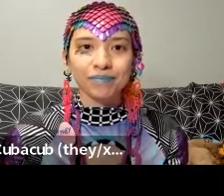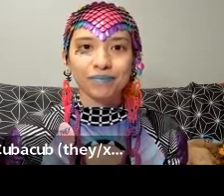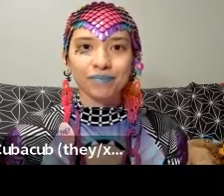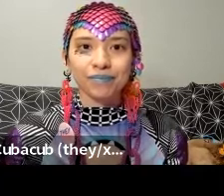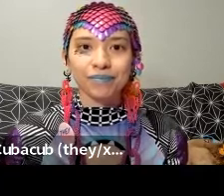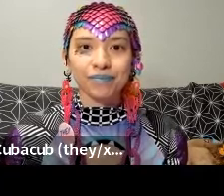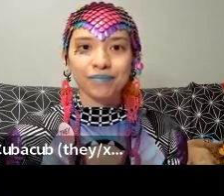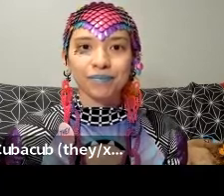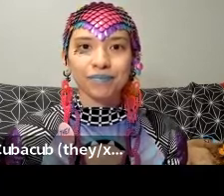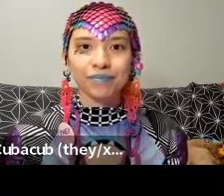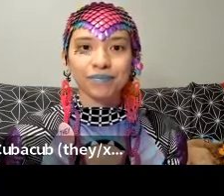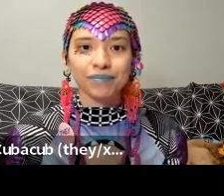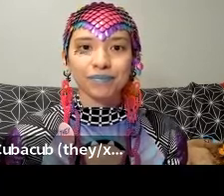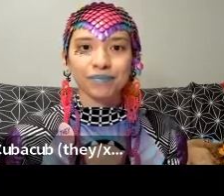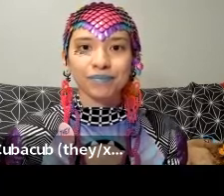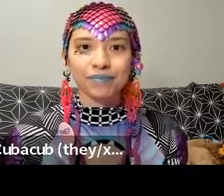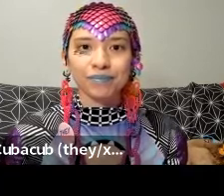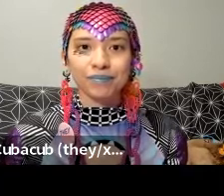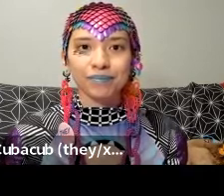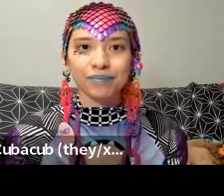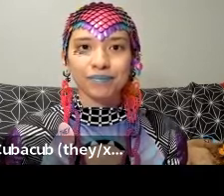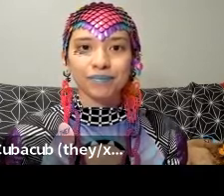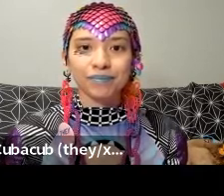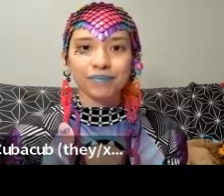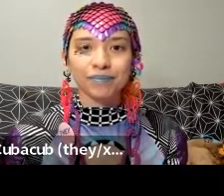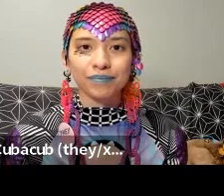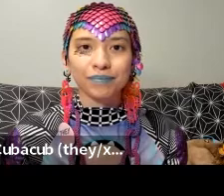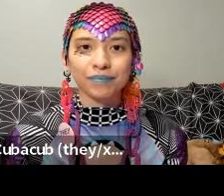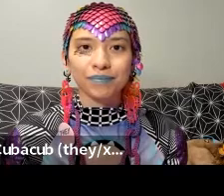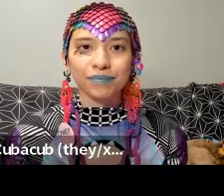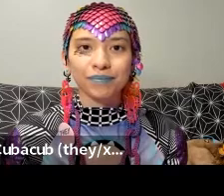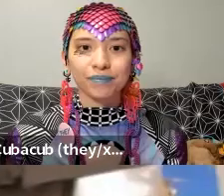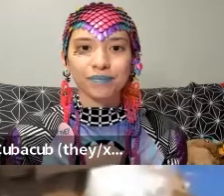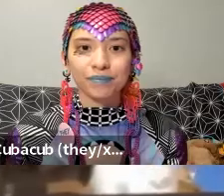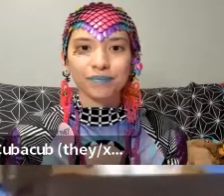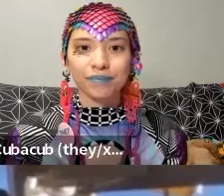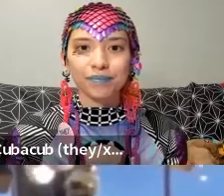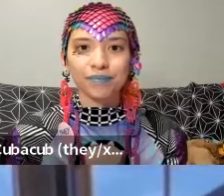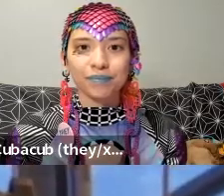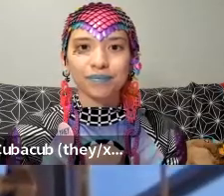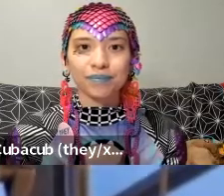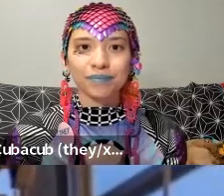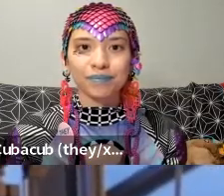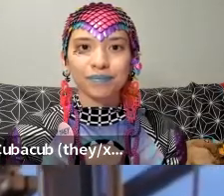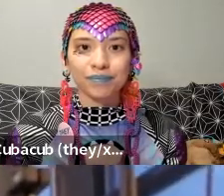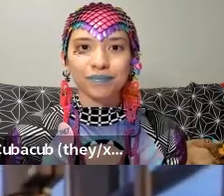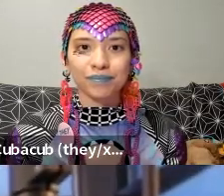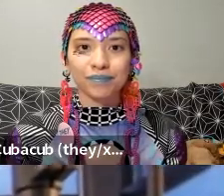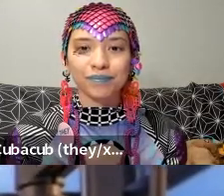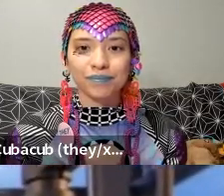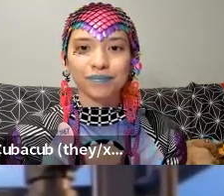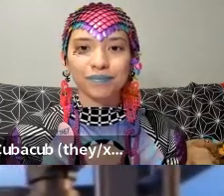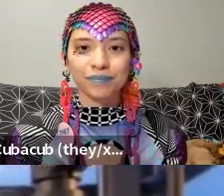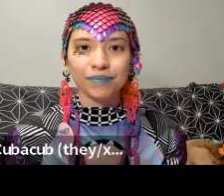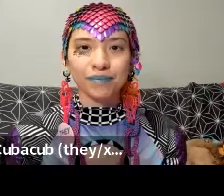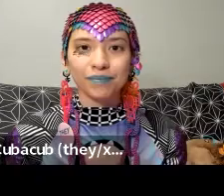and all. She poison like Ivy. Do the cape, walk right by me. She poison like Ivy. Do